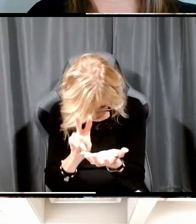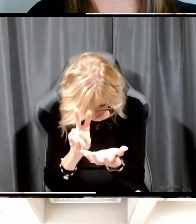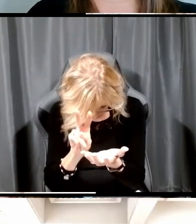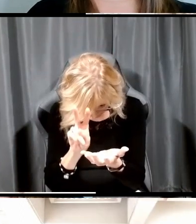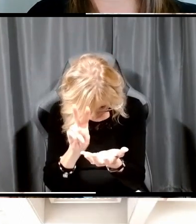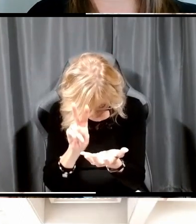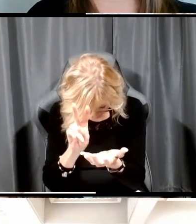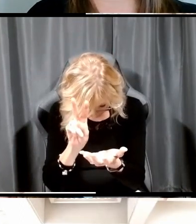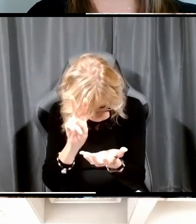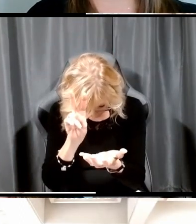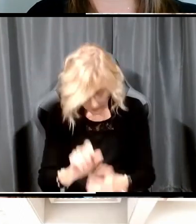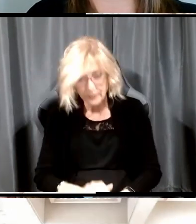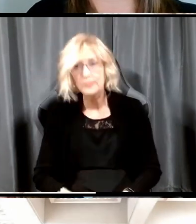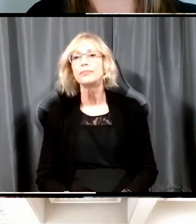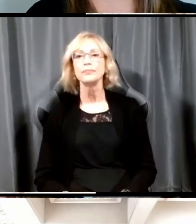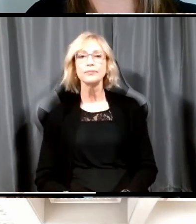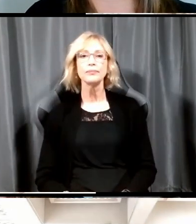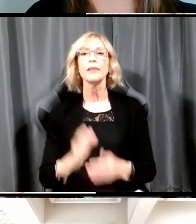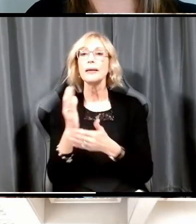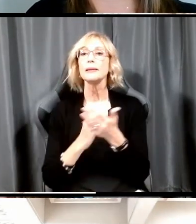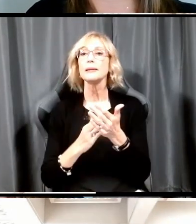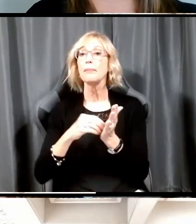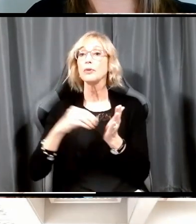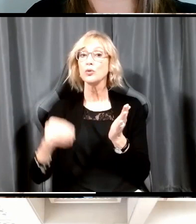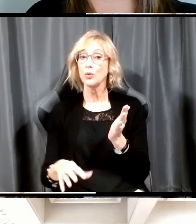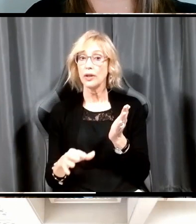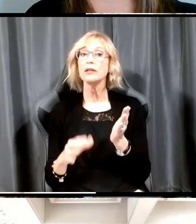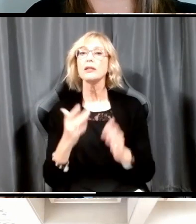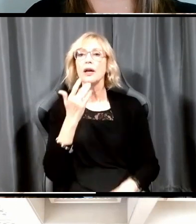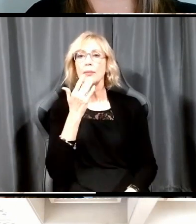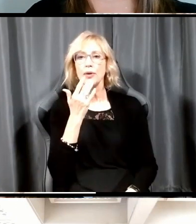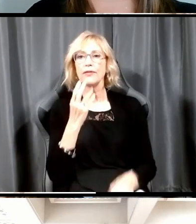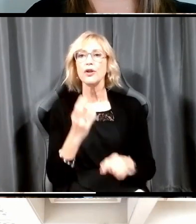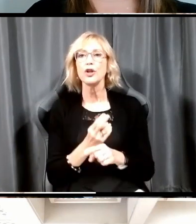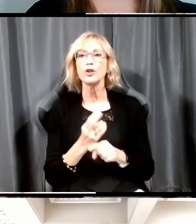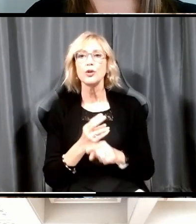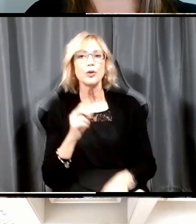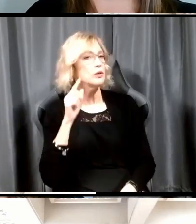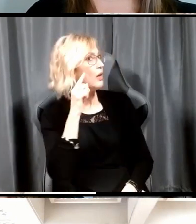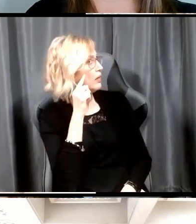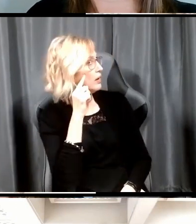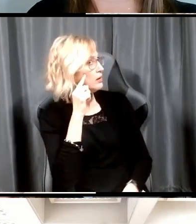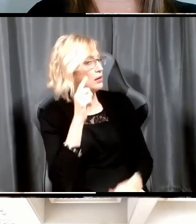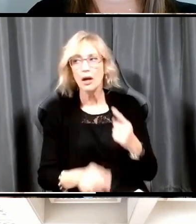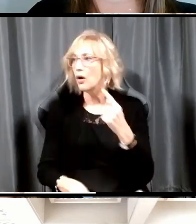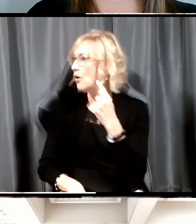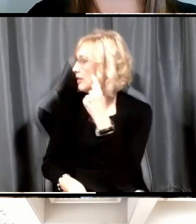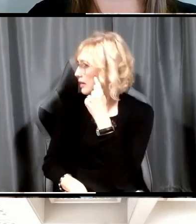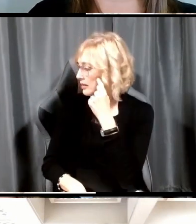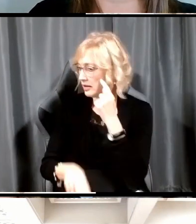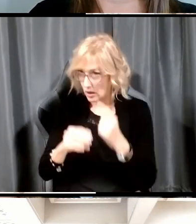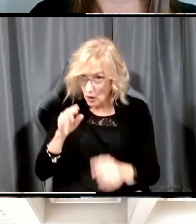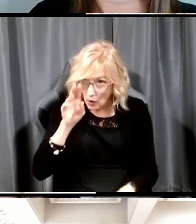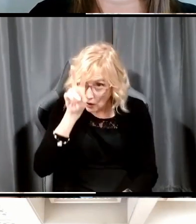using her upper field. Some of our students prefer to use certain fields for that, but